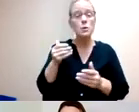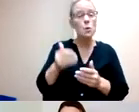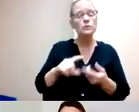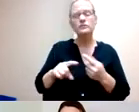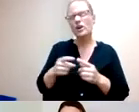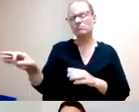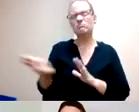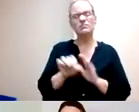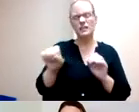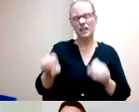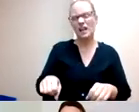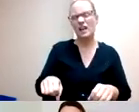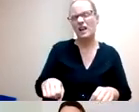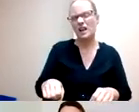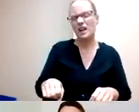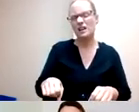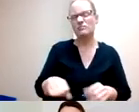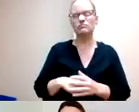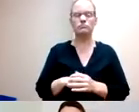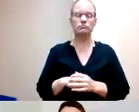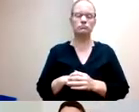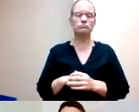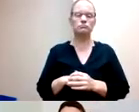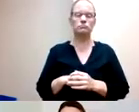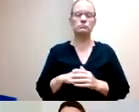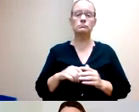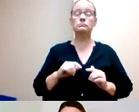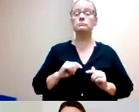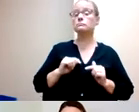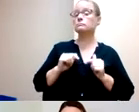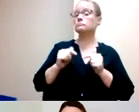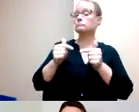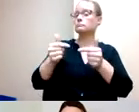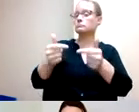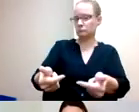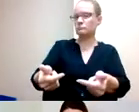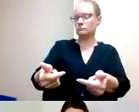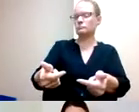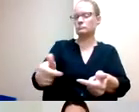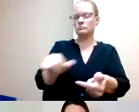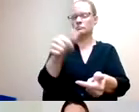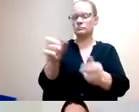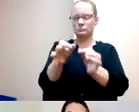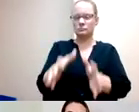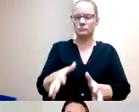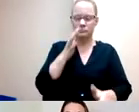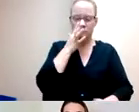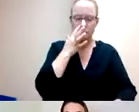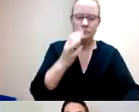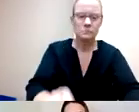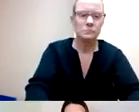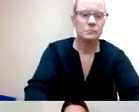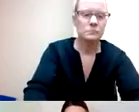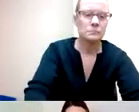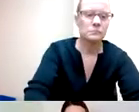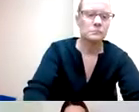friend could be your health, your surrogate decision maker. So you see that this is a complicated process,